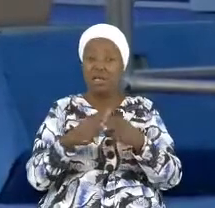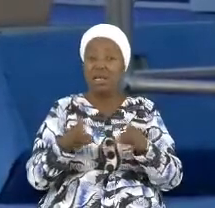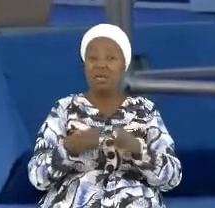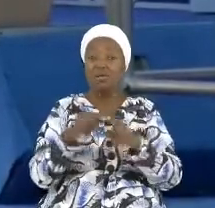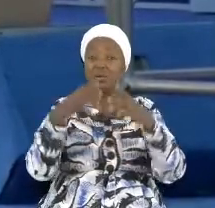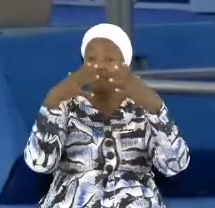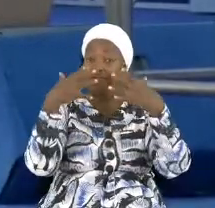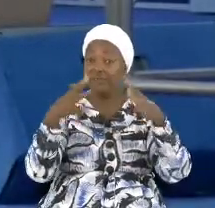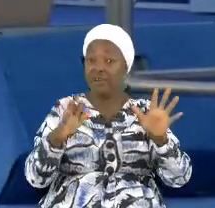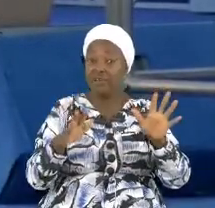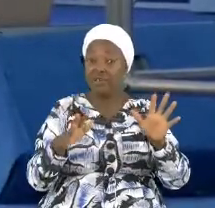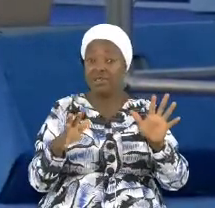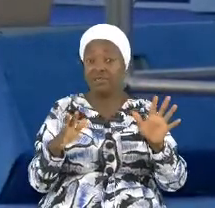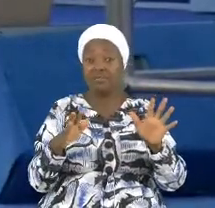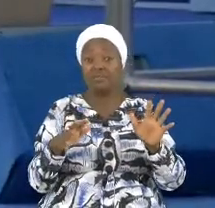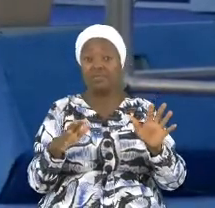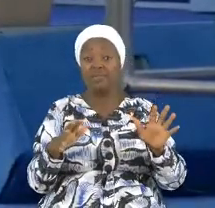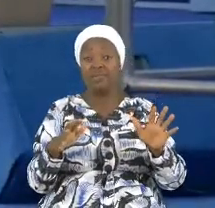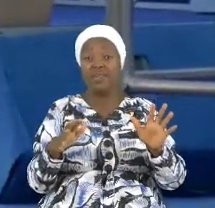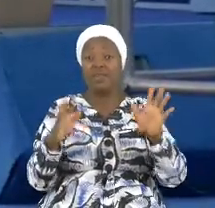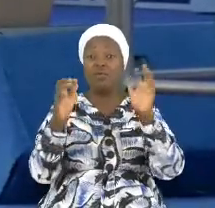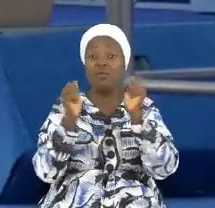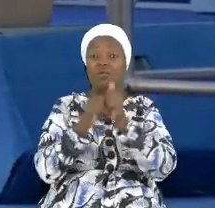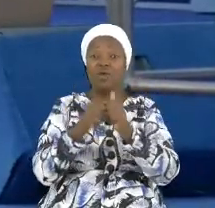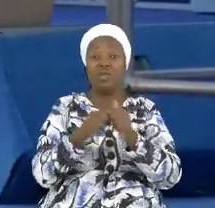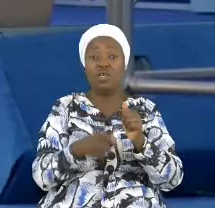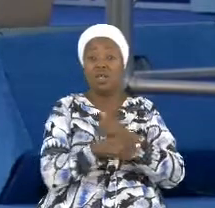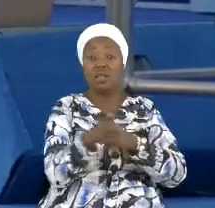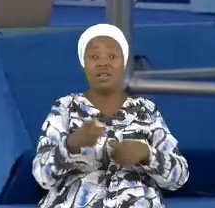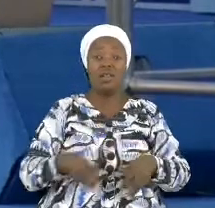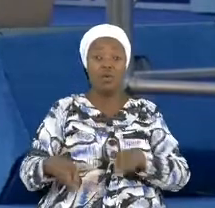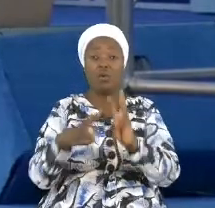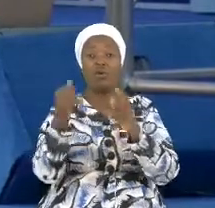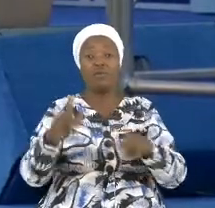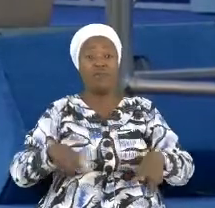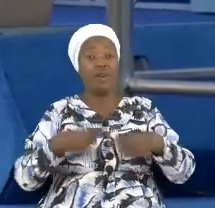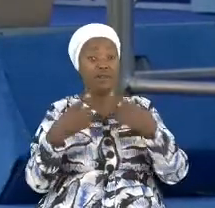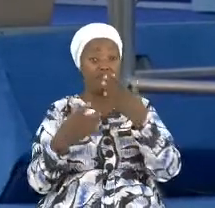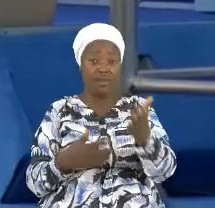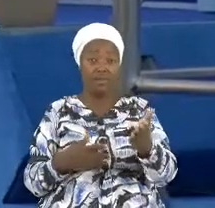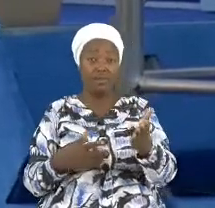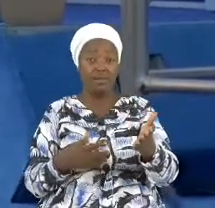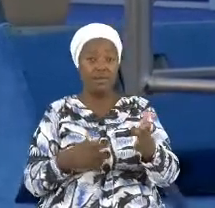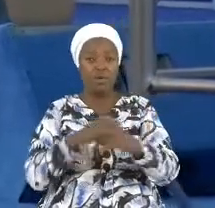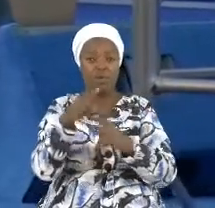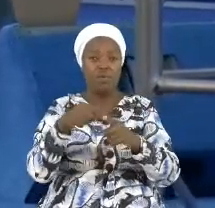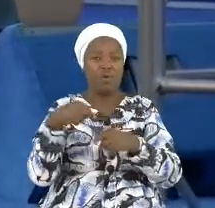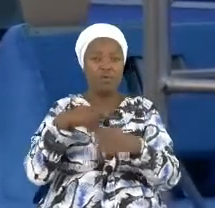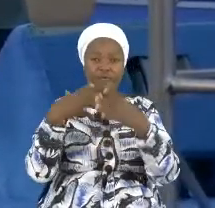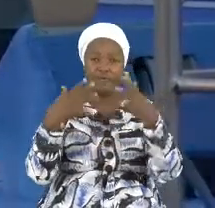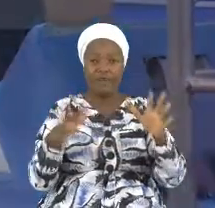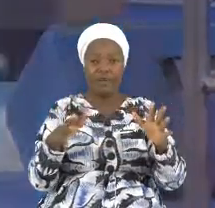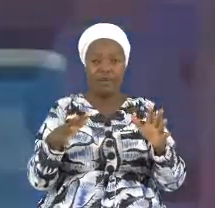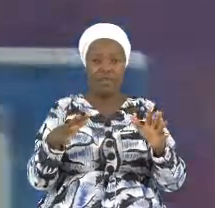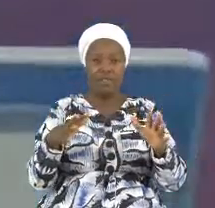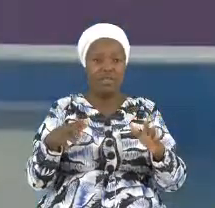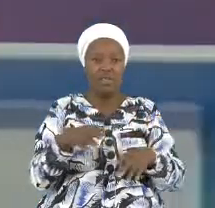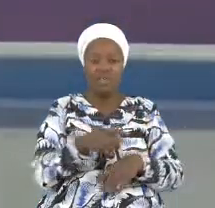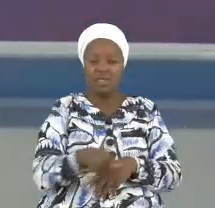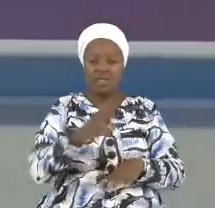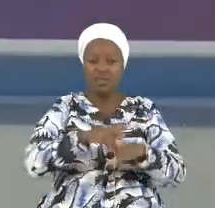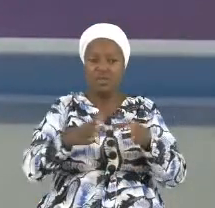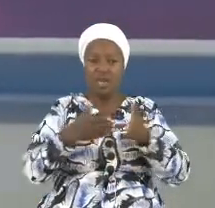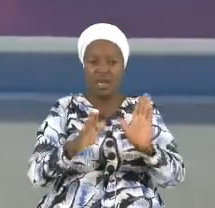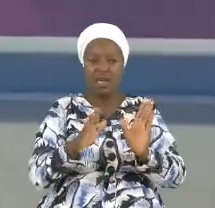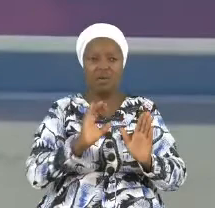their way of life there, when we finished, did it allow me to just go like that?